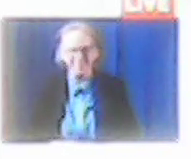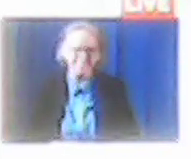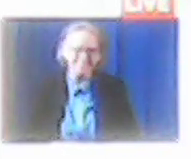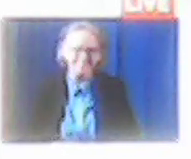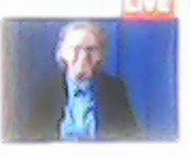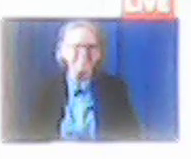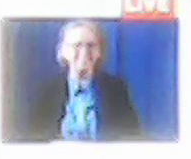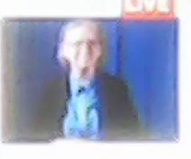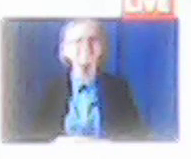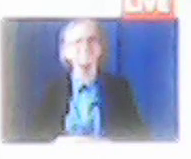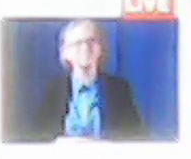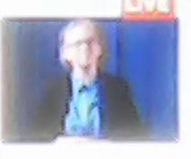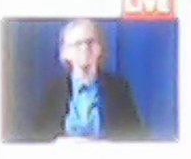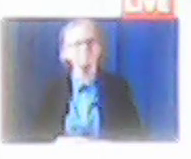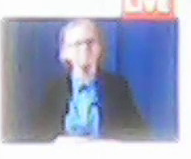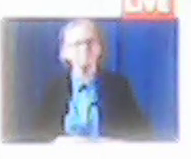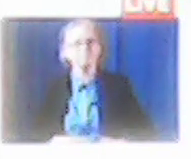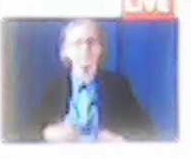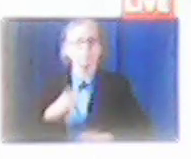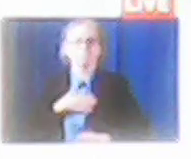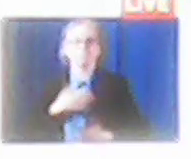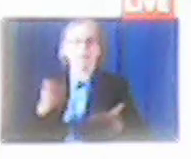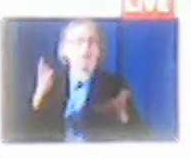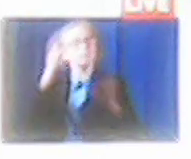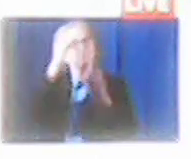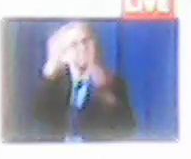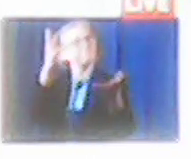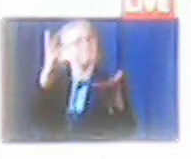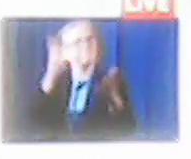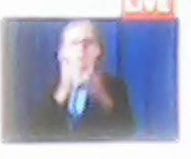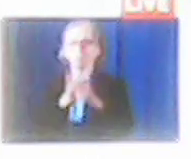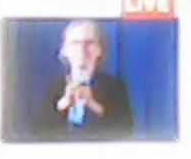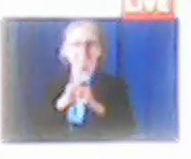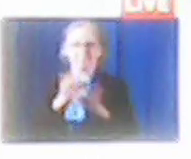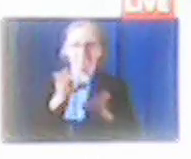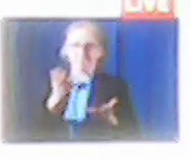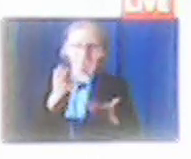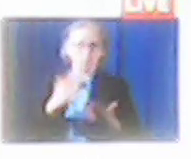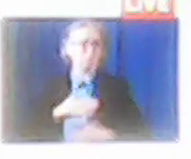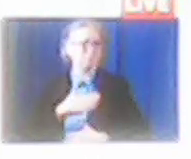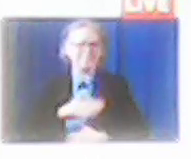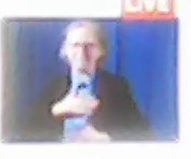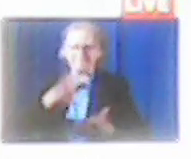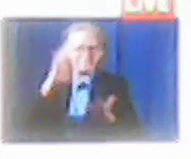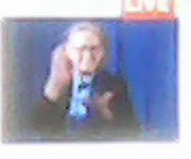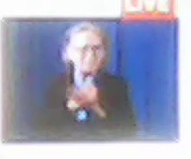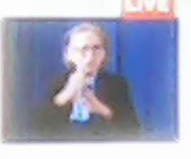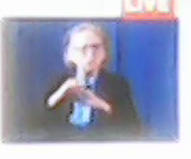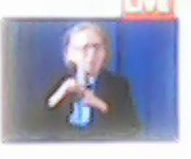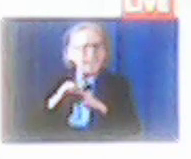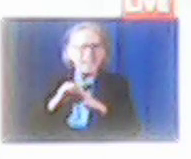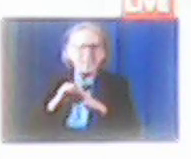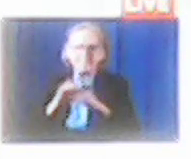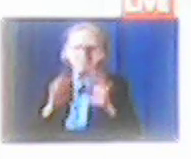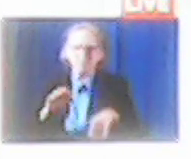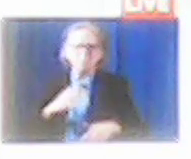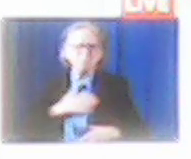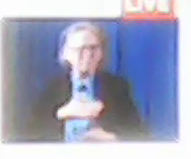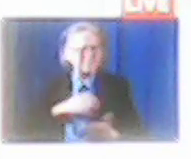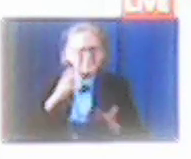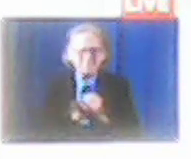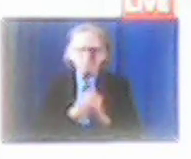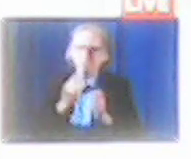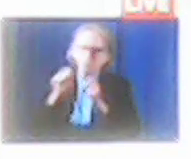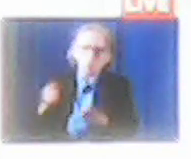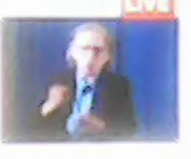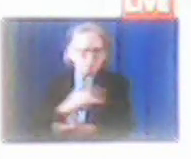to remind young people that if they want to have a season, if they want to control the spread of coronavirus to their teammates and their family, they should wear a